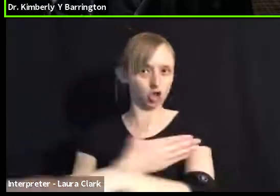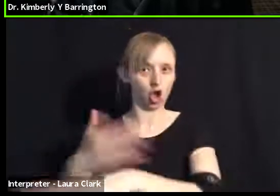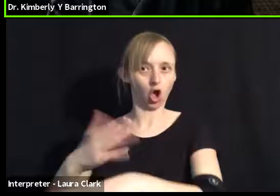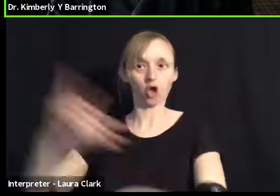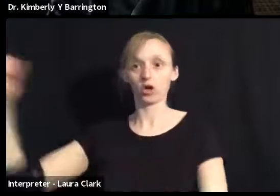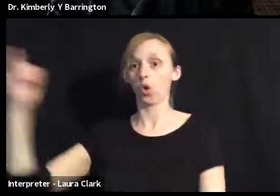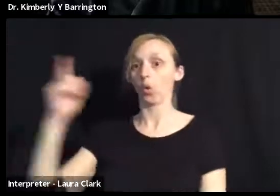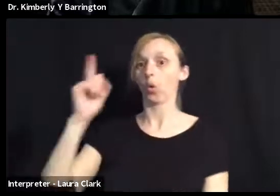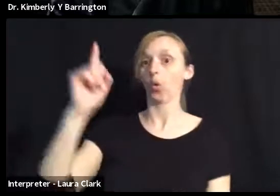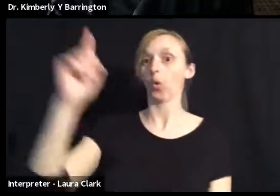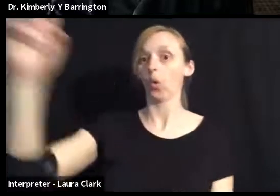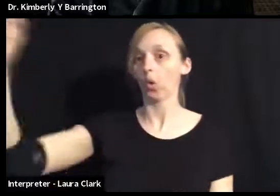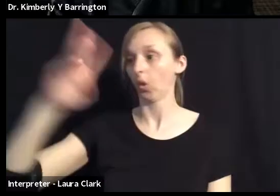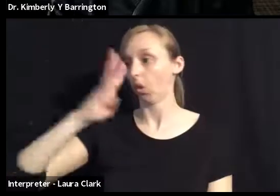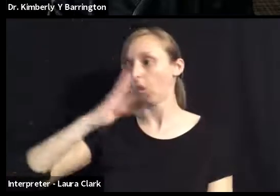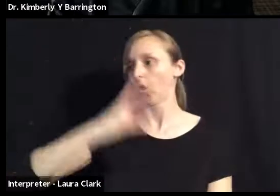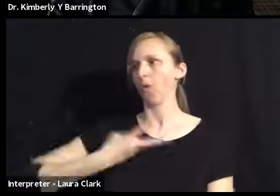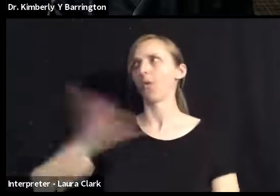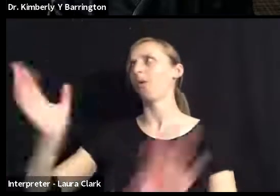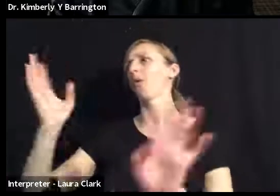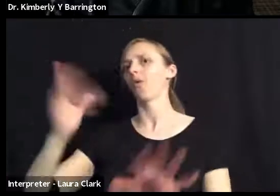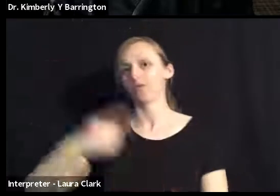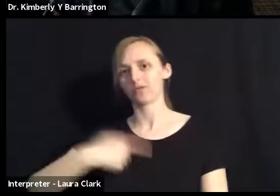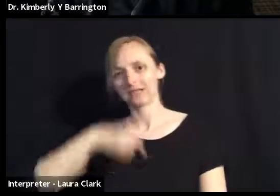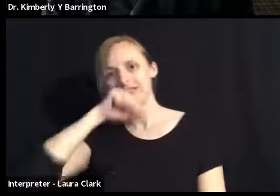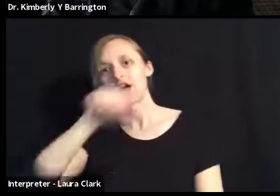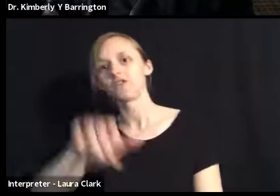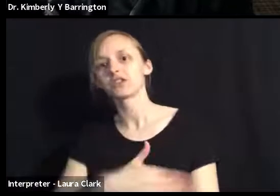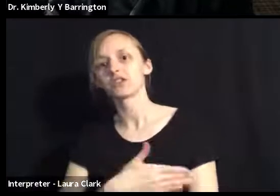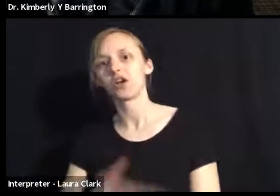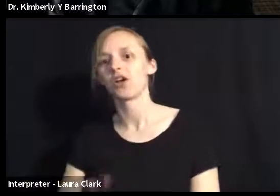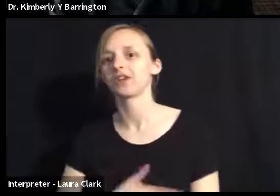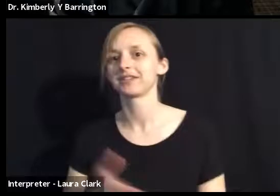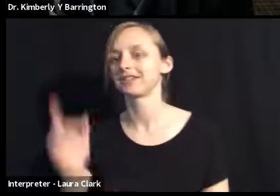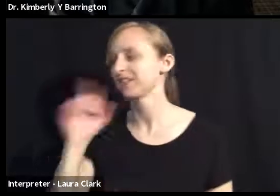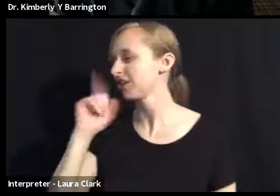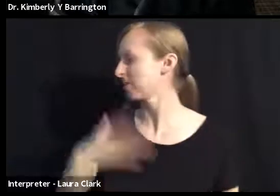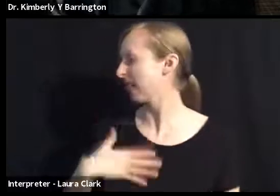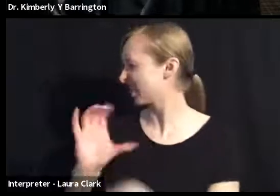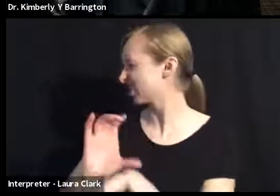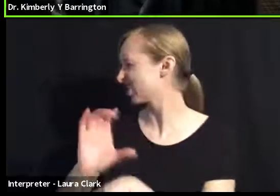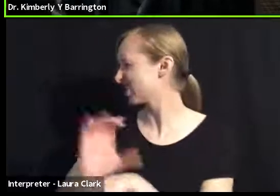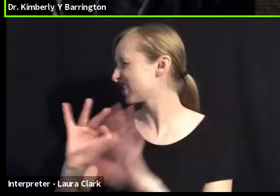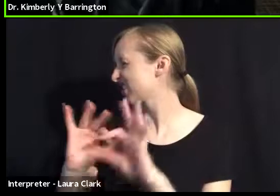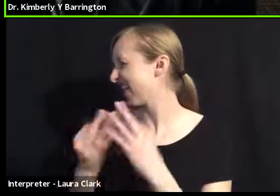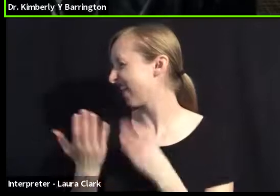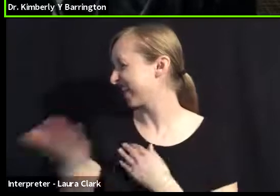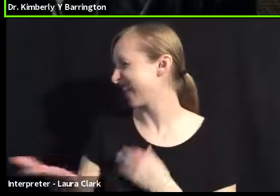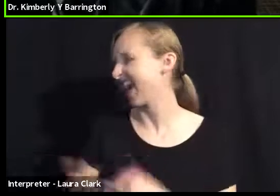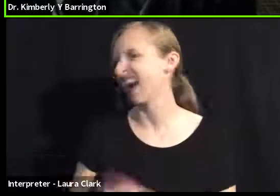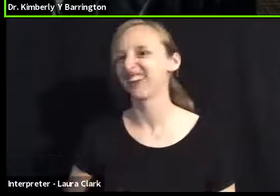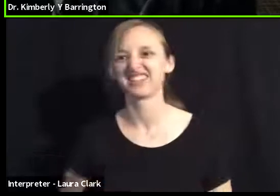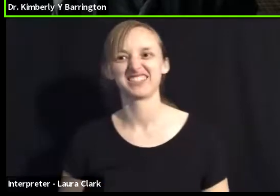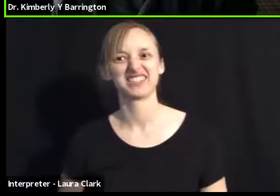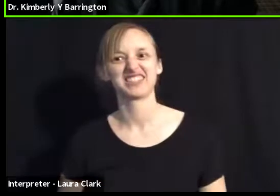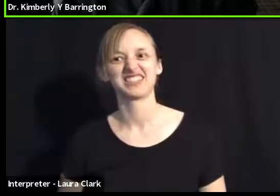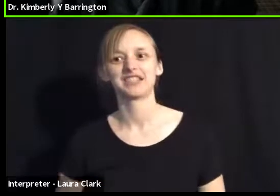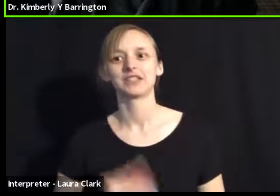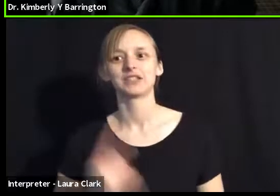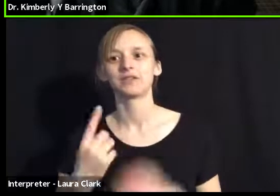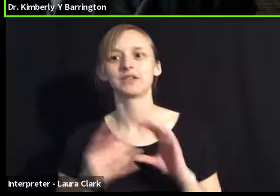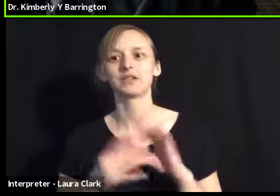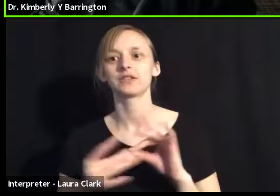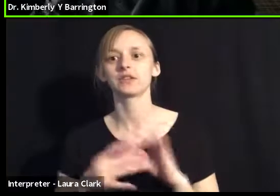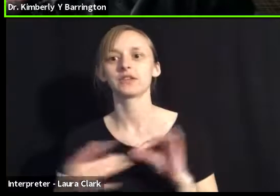out. Oh, my church family, Dominion. It's my church family on there. Rucker, so you want to say, hey, Raymore